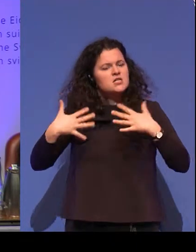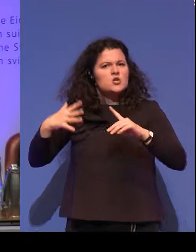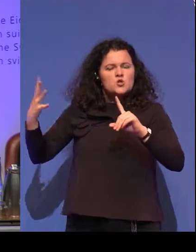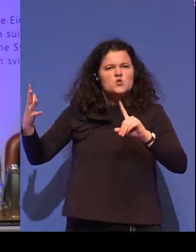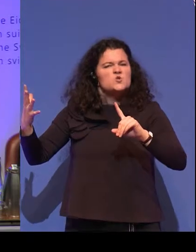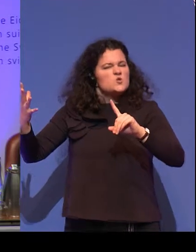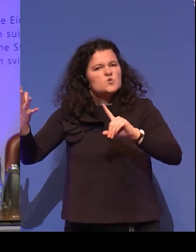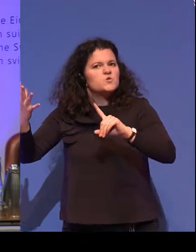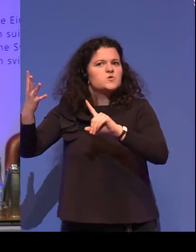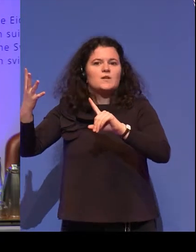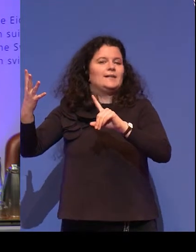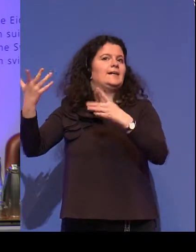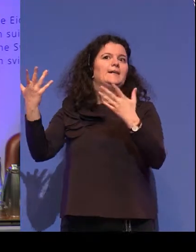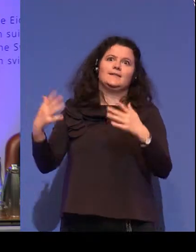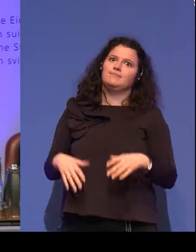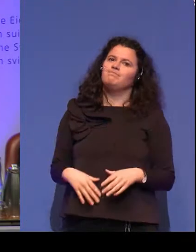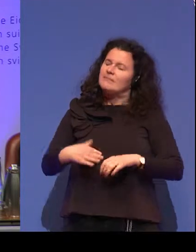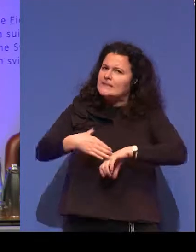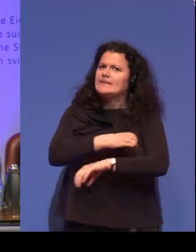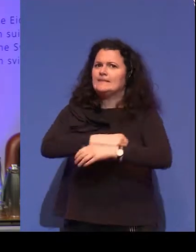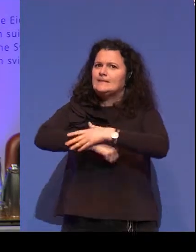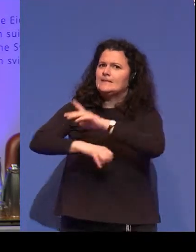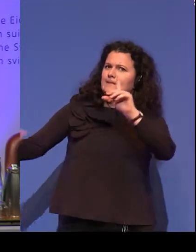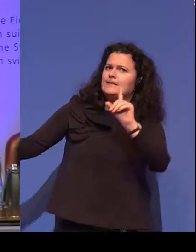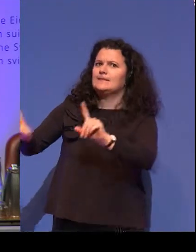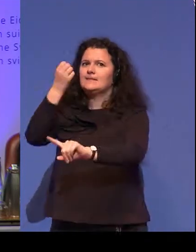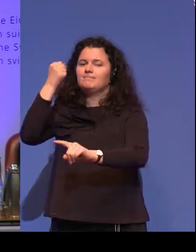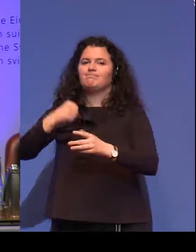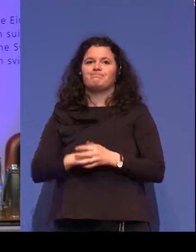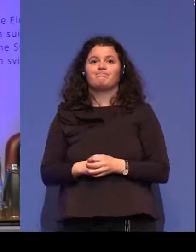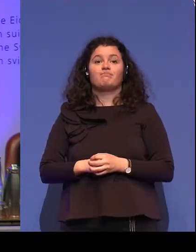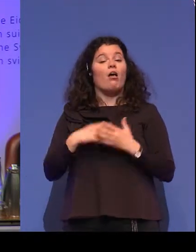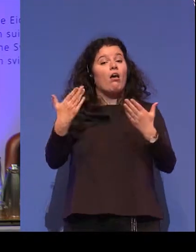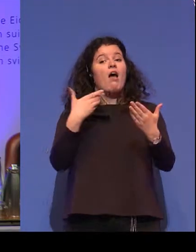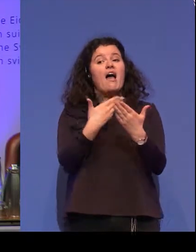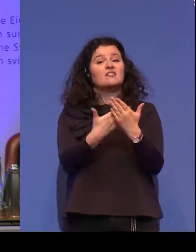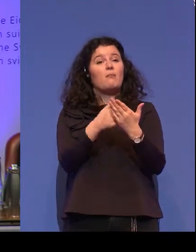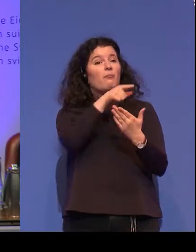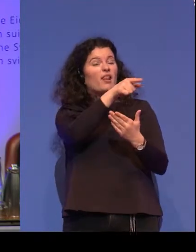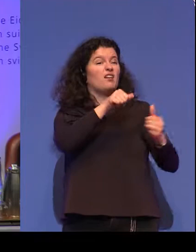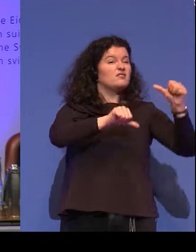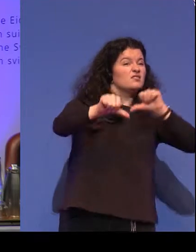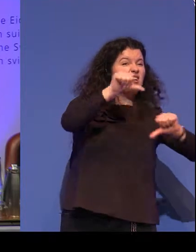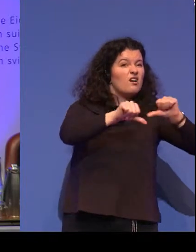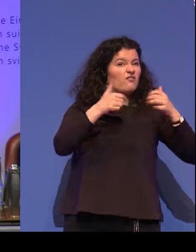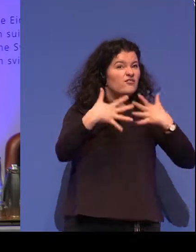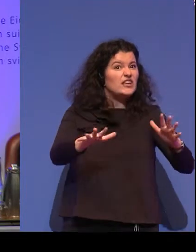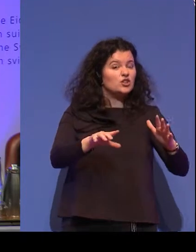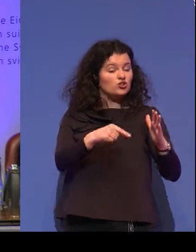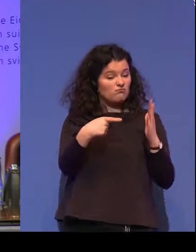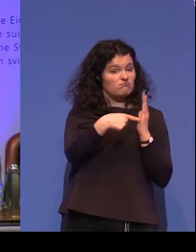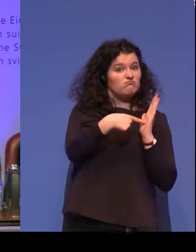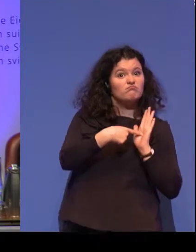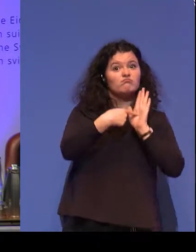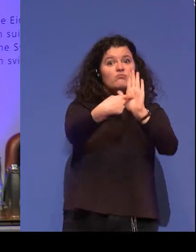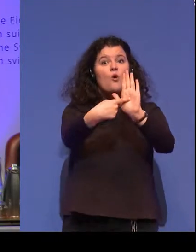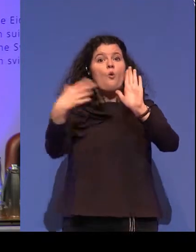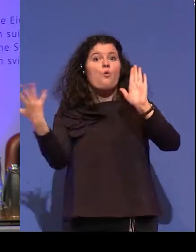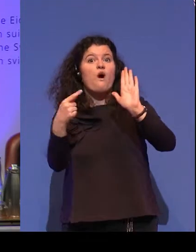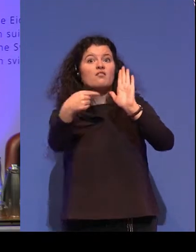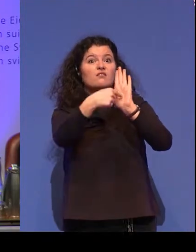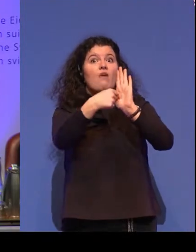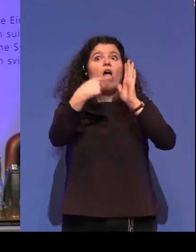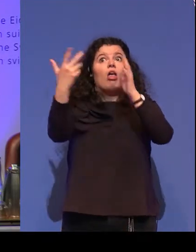2019, science not only started speaking to us more loudly, but it started screaming. You just heard from Petteri about the state of the